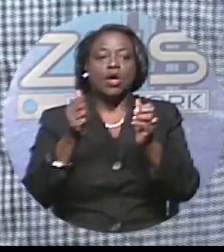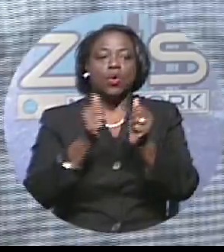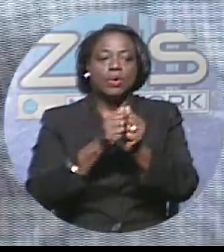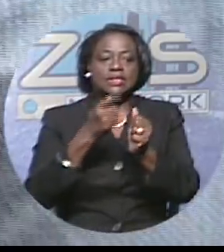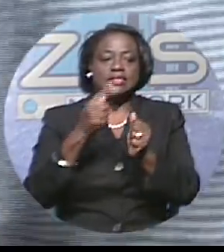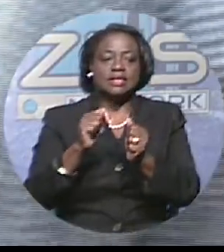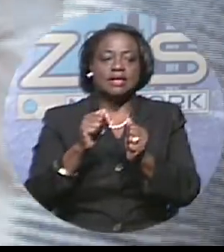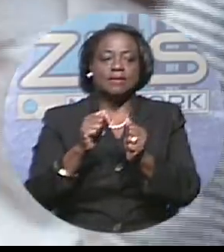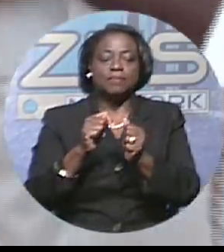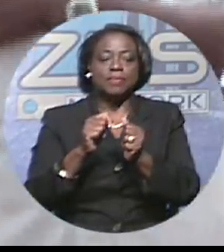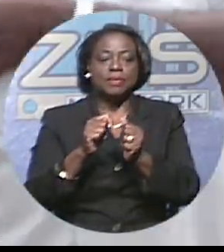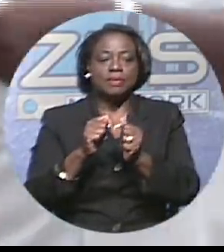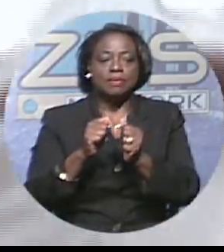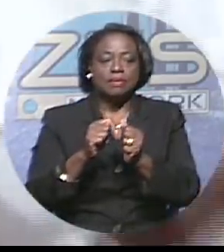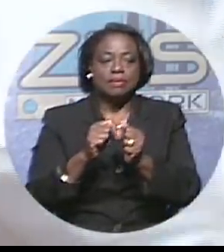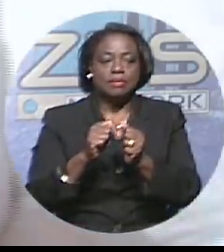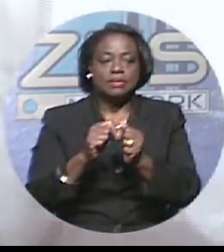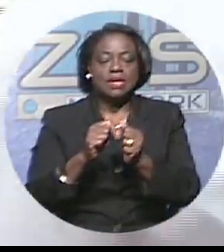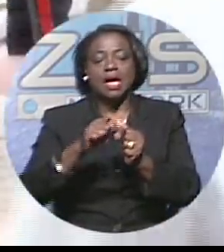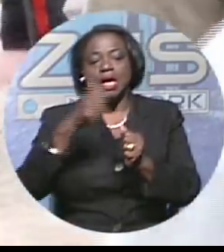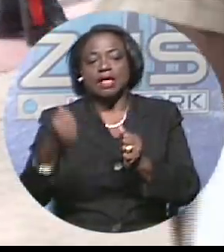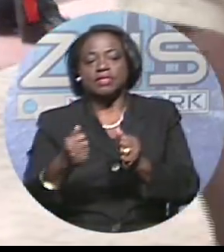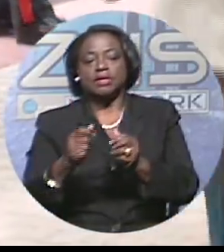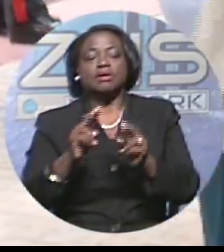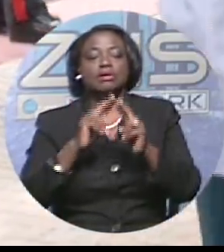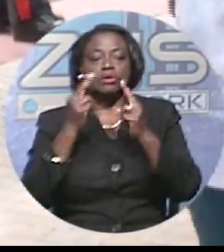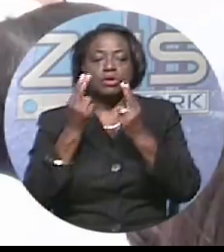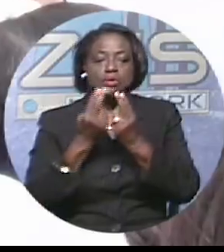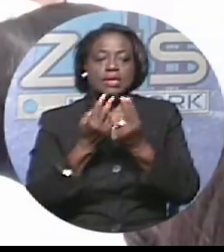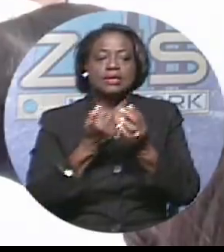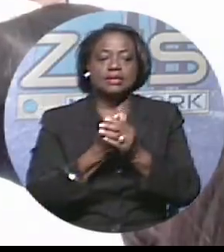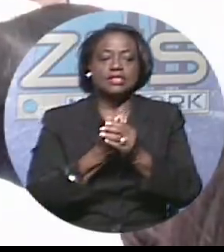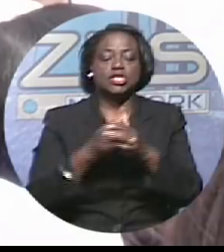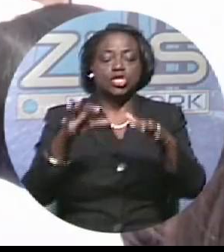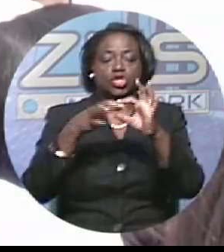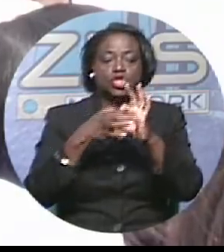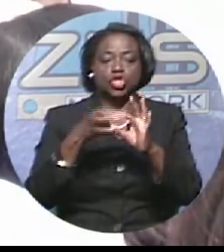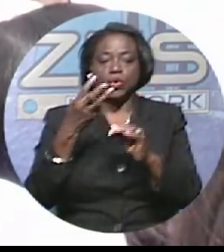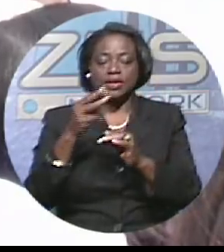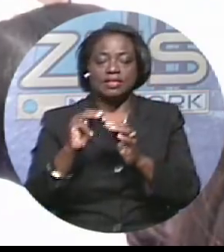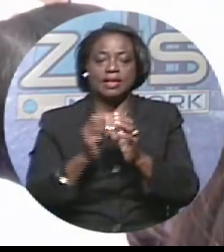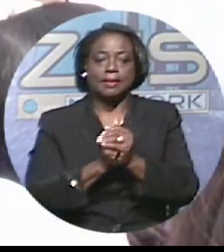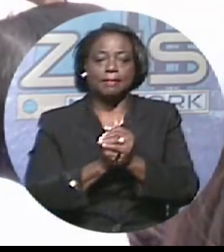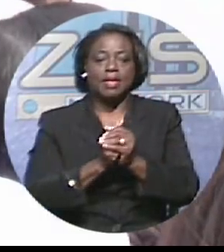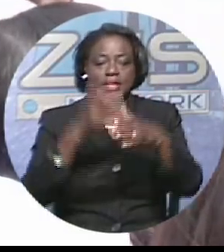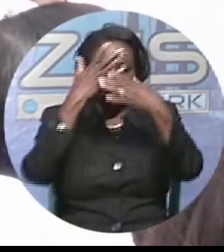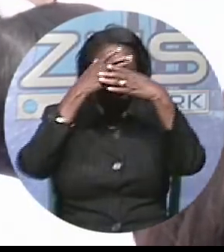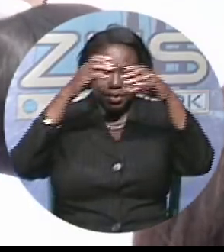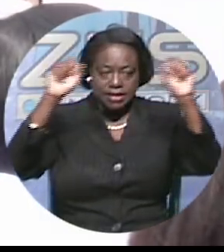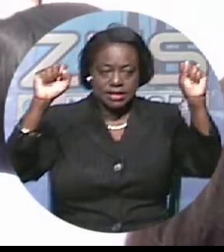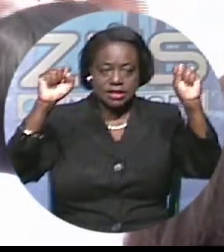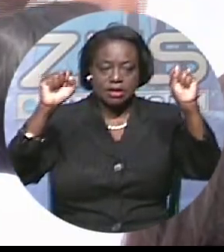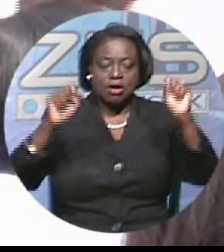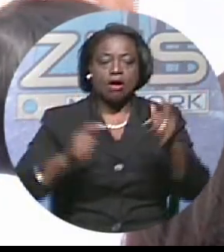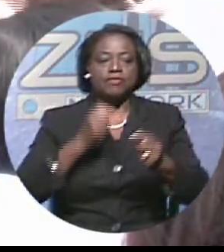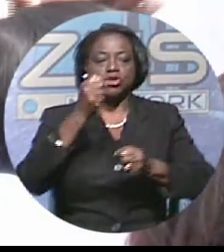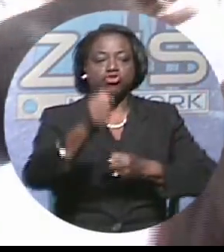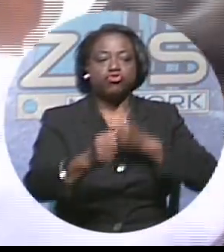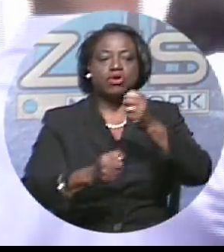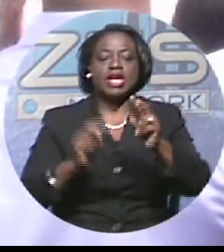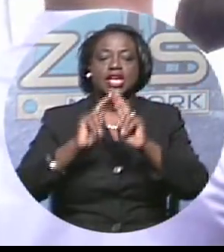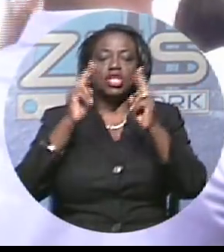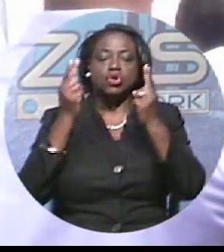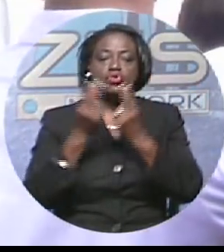including Customs and Immigration, Air Traffic Controllers, and Water and Sewerage Corporation. President of the Trade Union Congress, Obie Ferguson, says